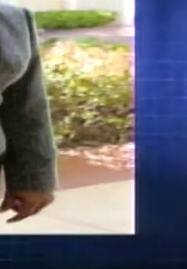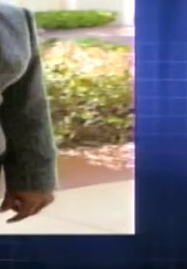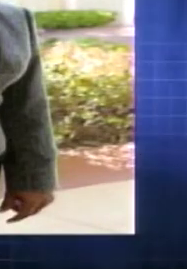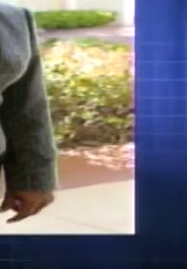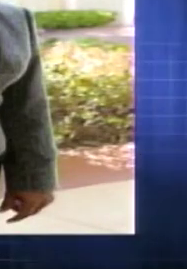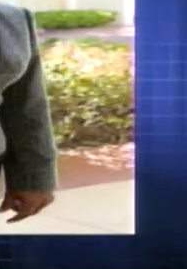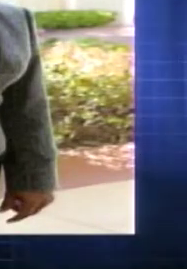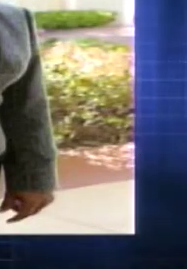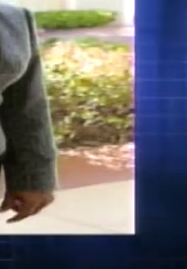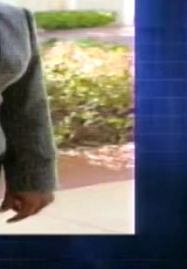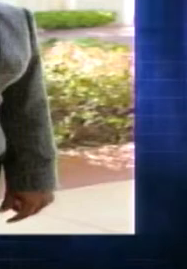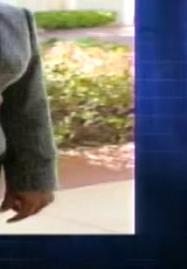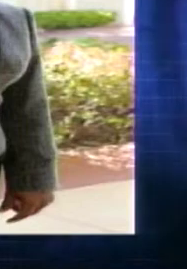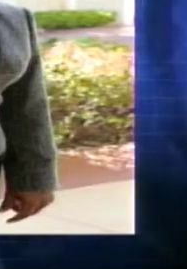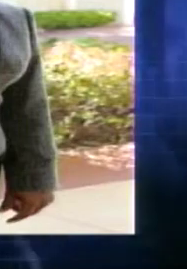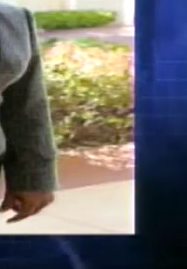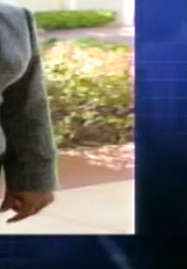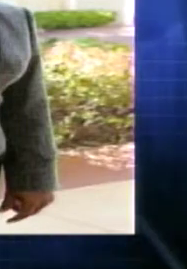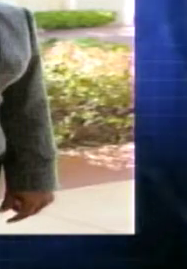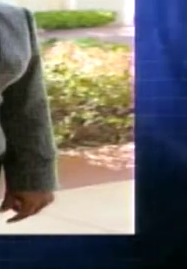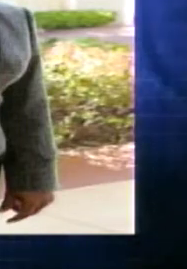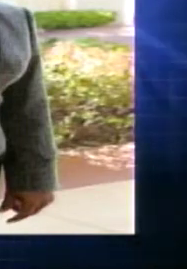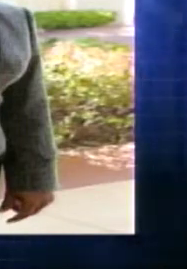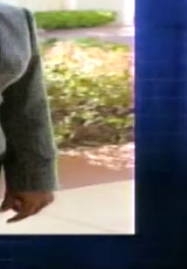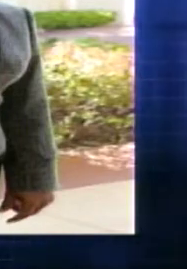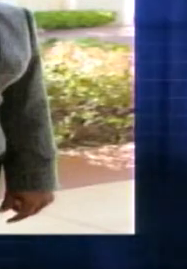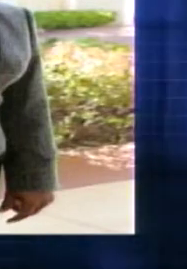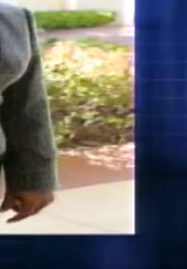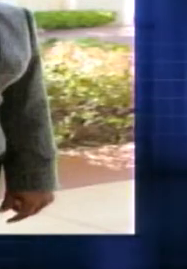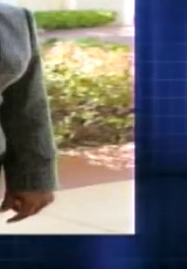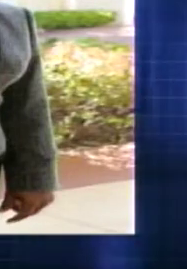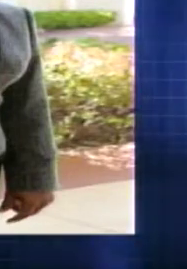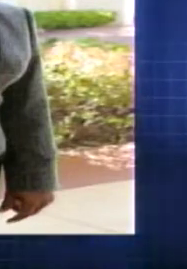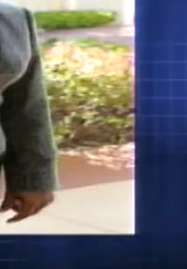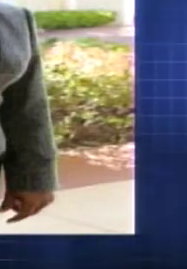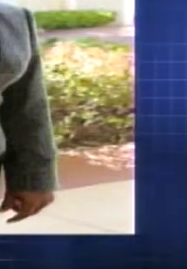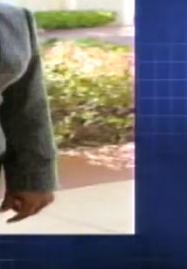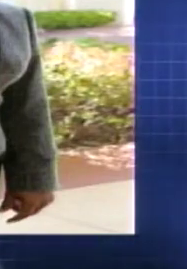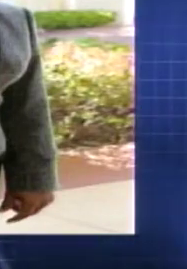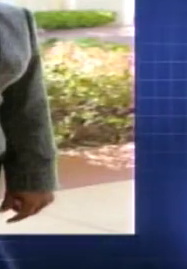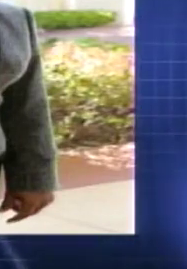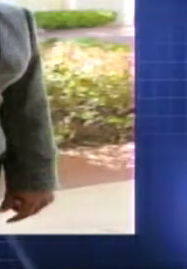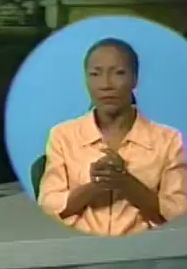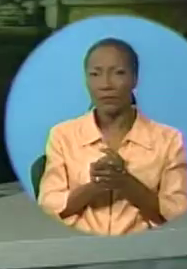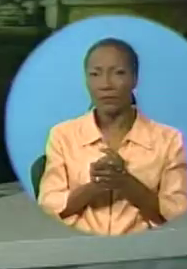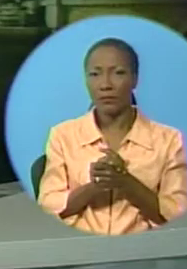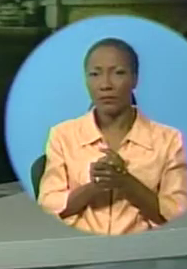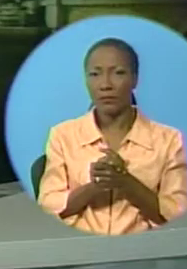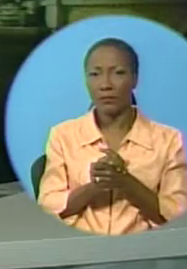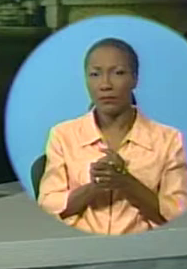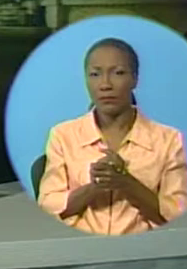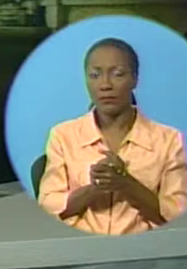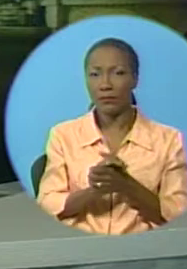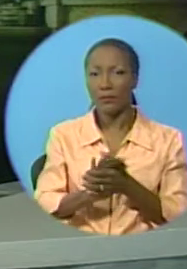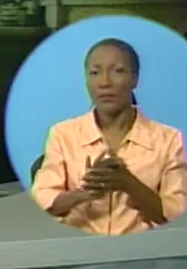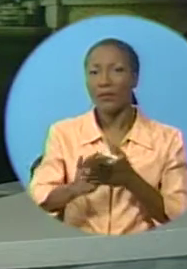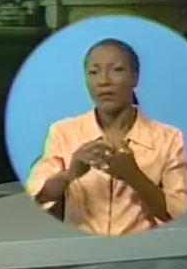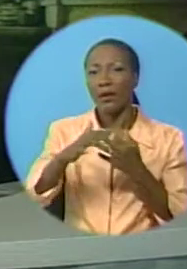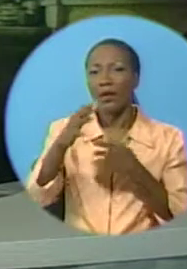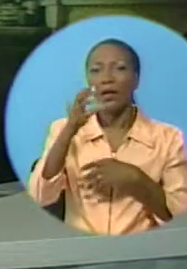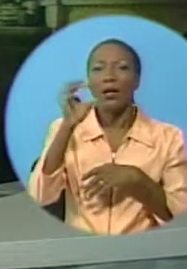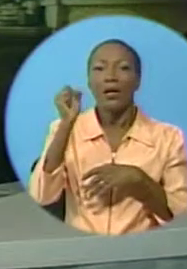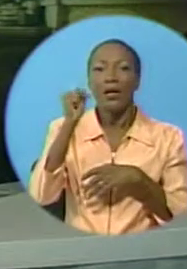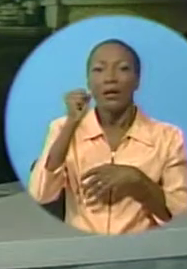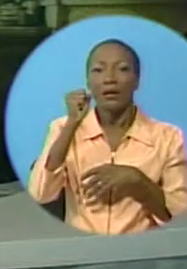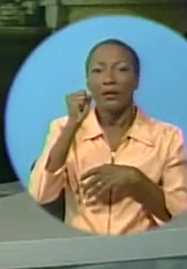few months ahead of the chamber's next AGM, which will be in May 2016. As a result, the current senior vice president,